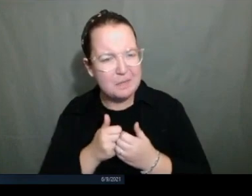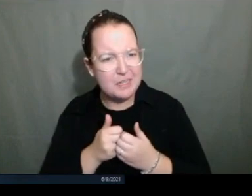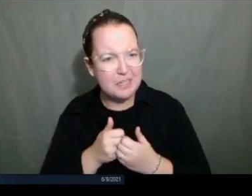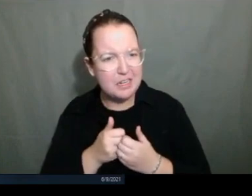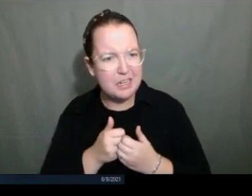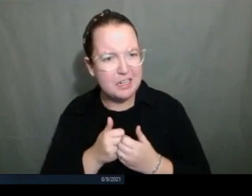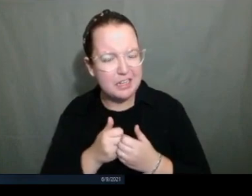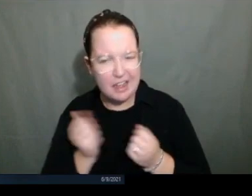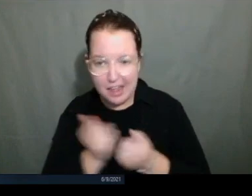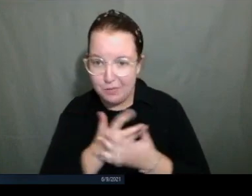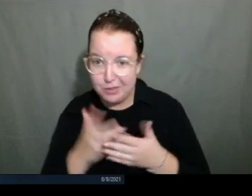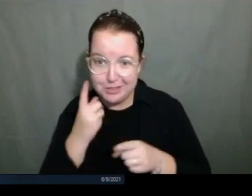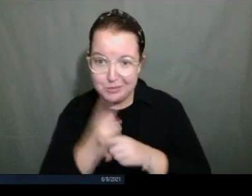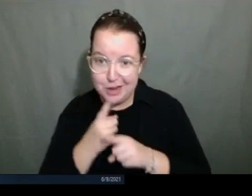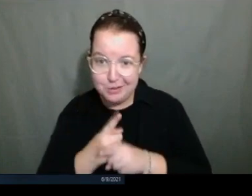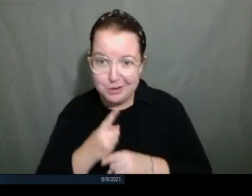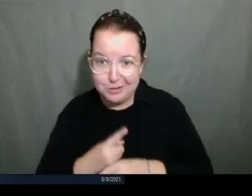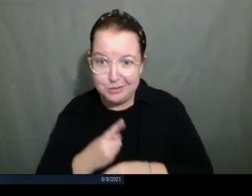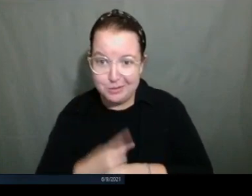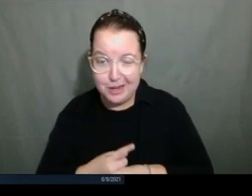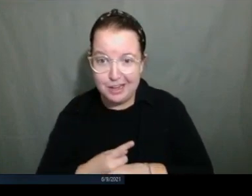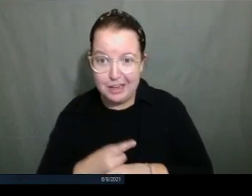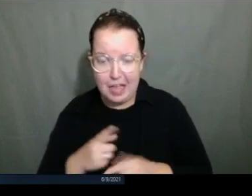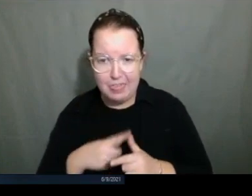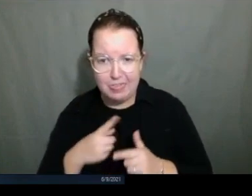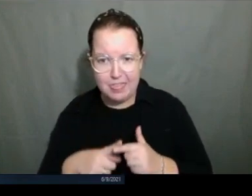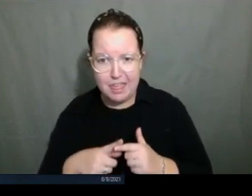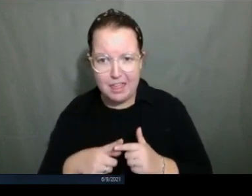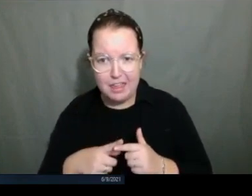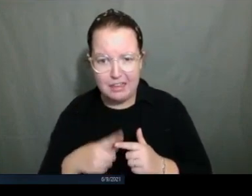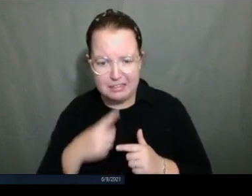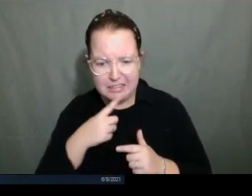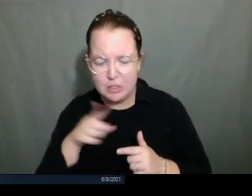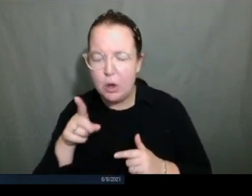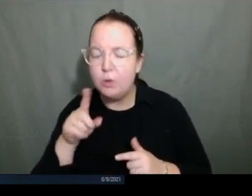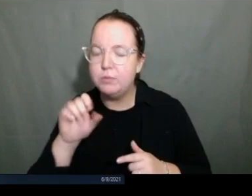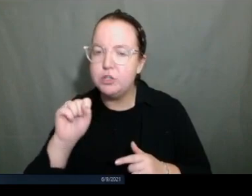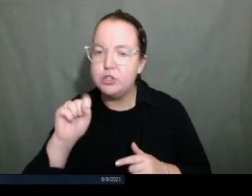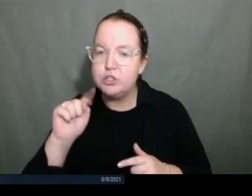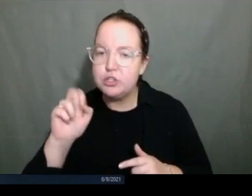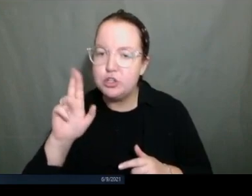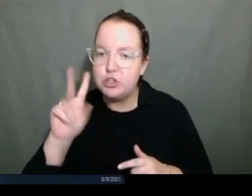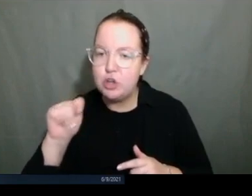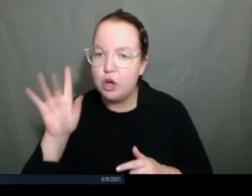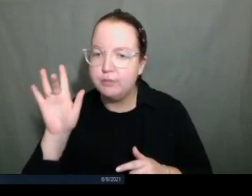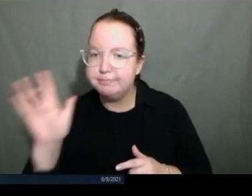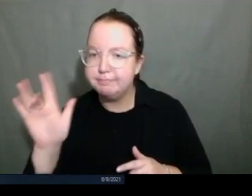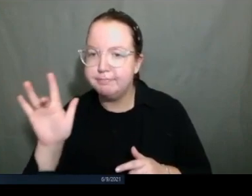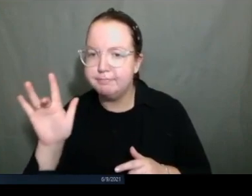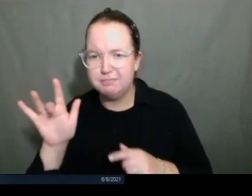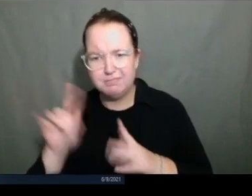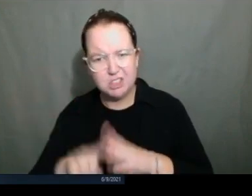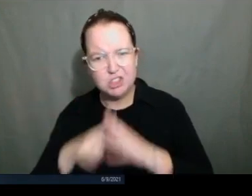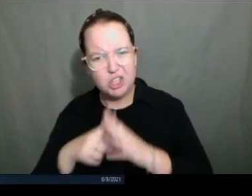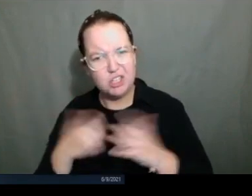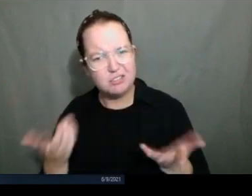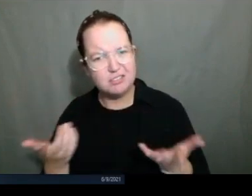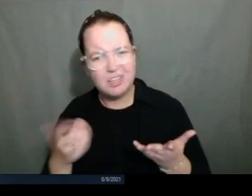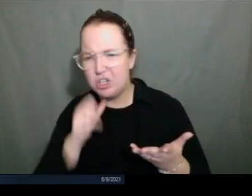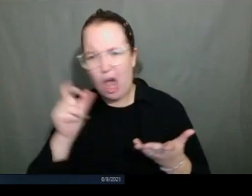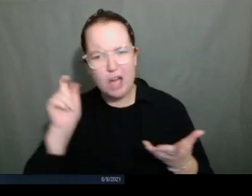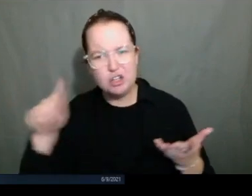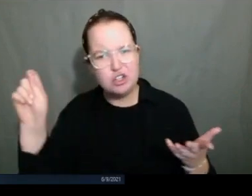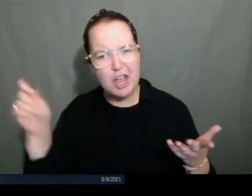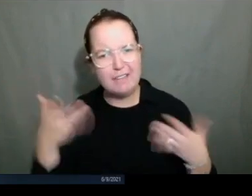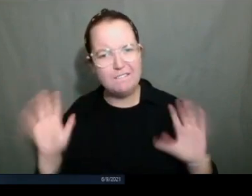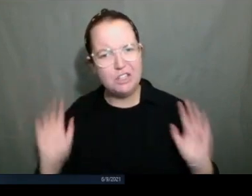all the information is correct, you hit update, and when I go back to my list, it's still showing like it still